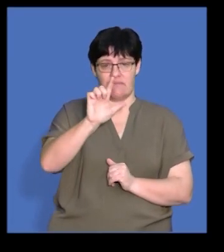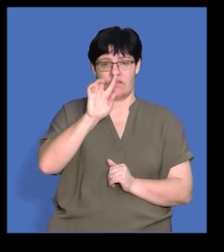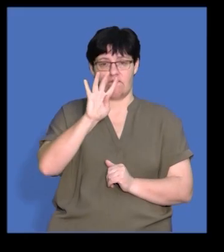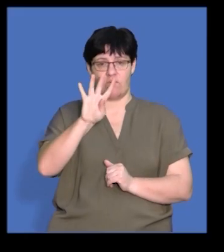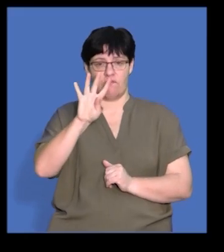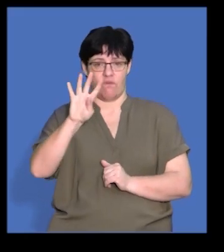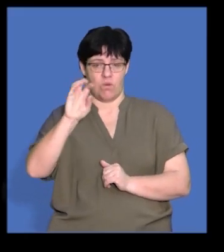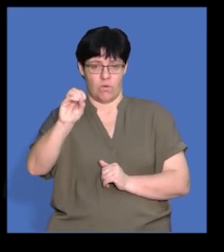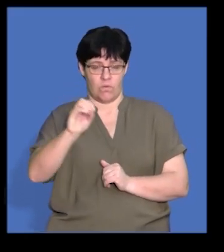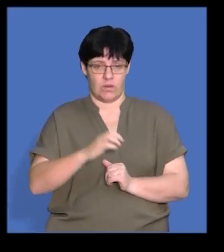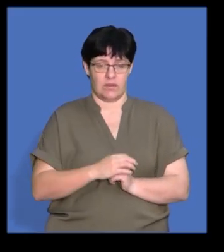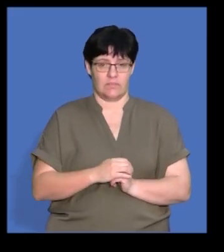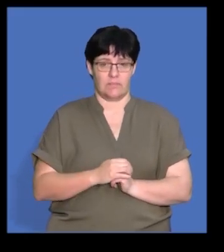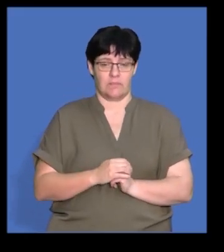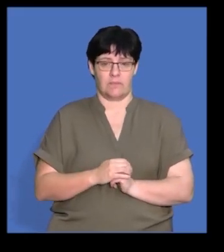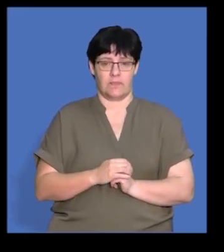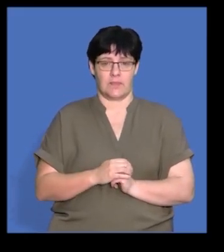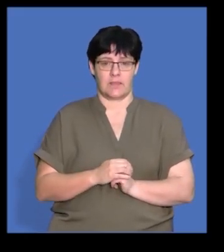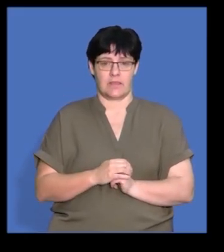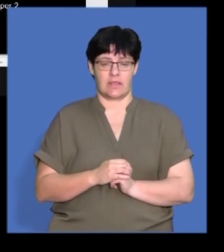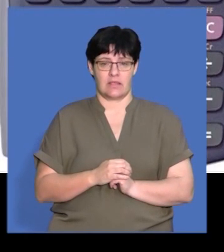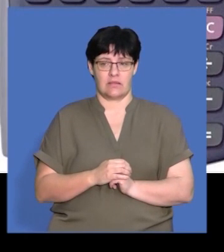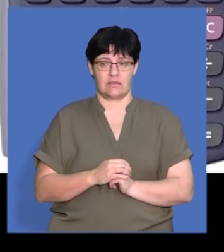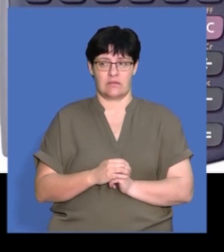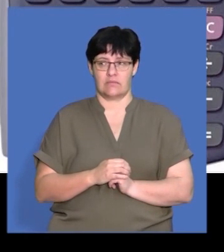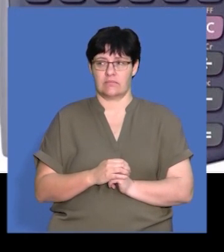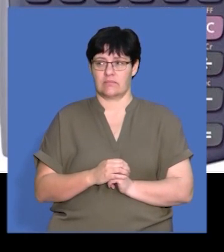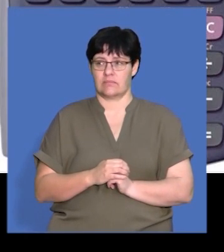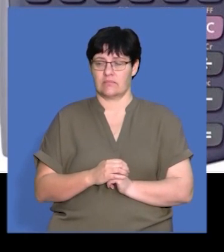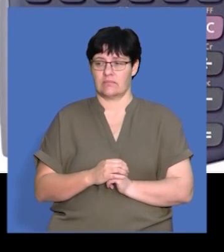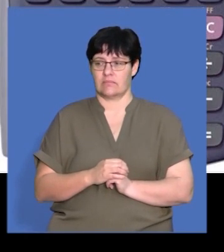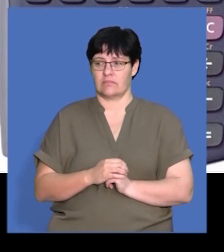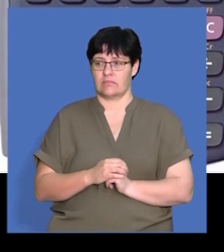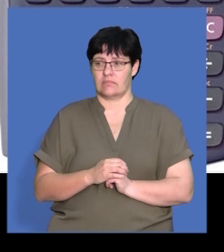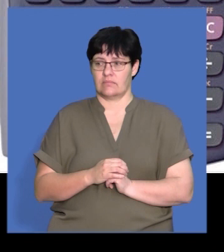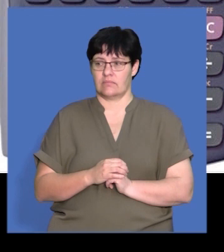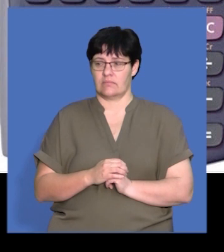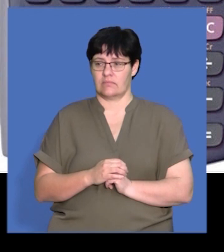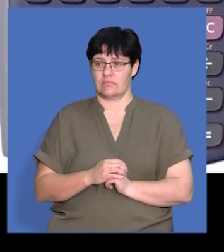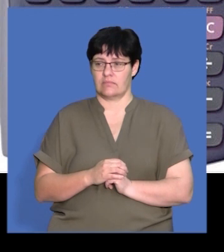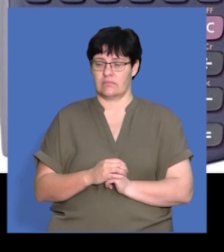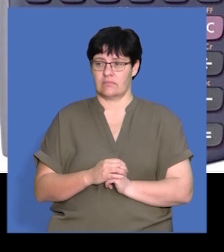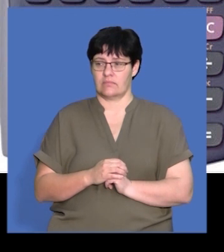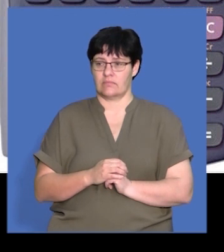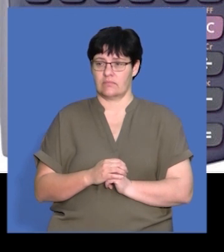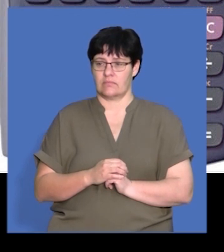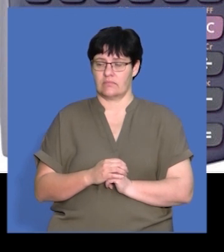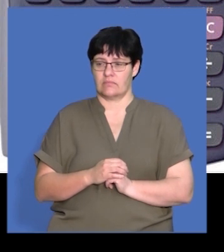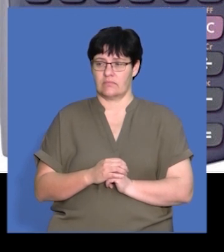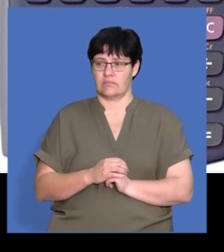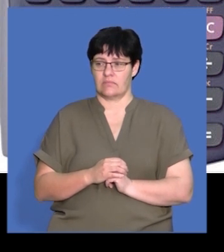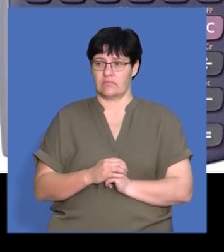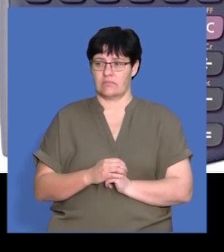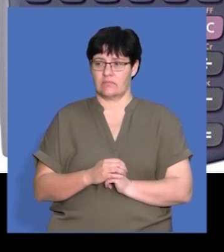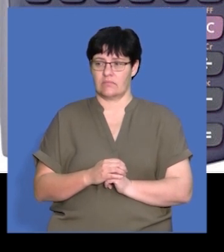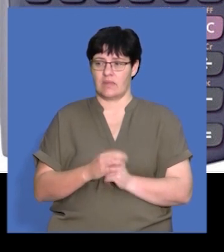7,440. Okay. And we're going to get our taxable income. So when you're